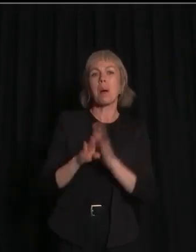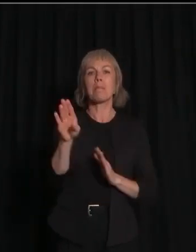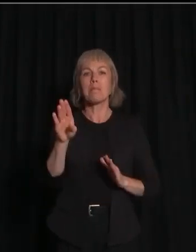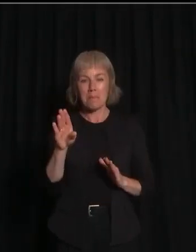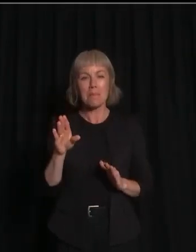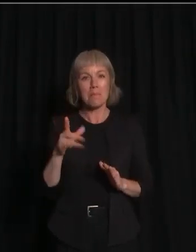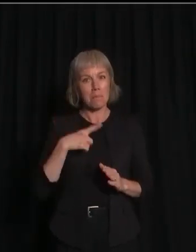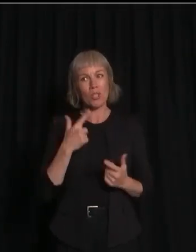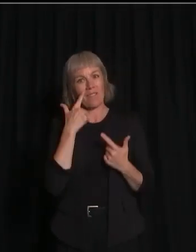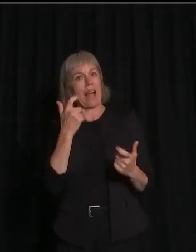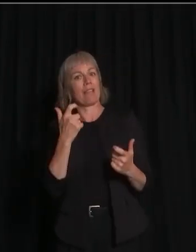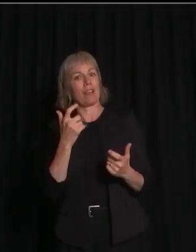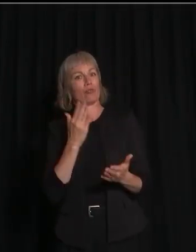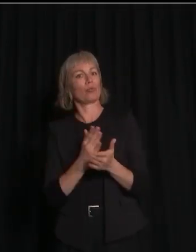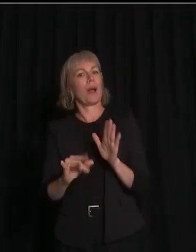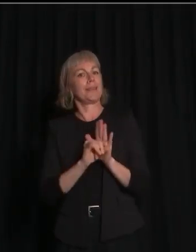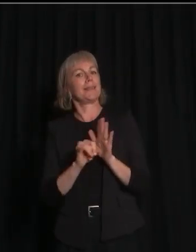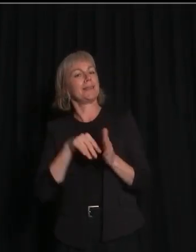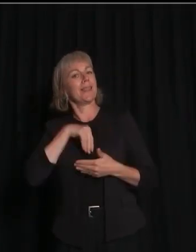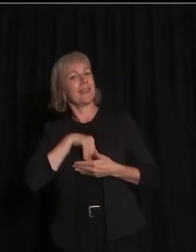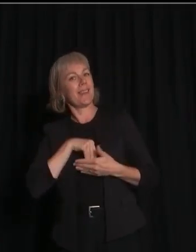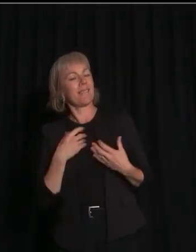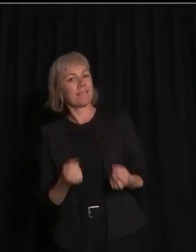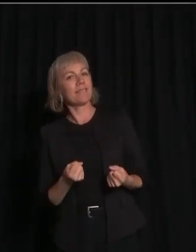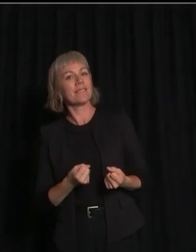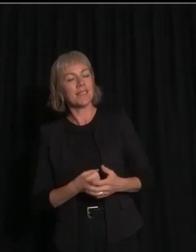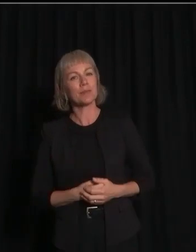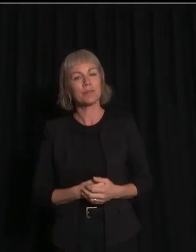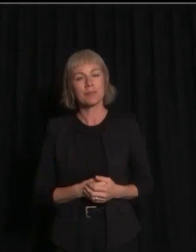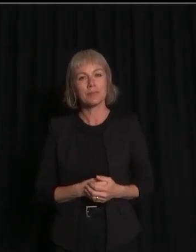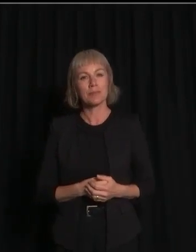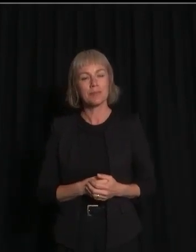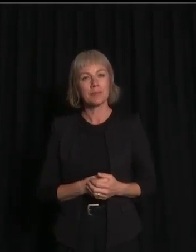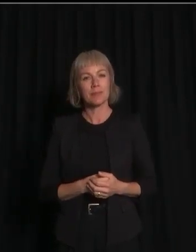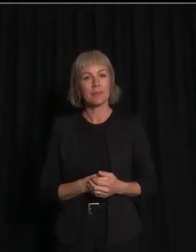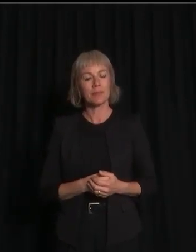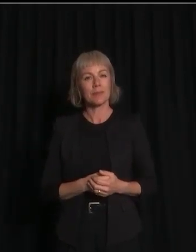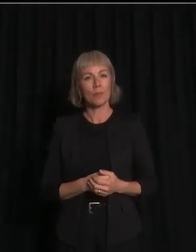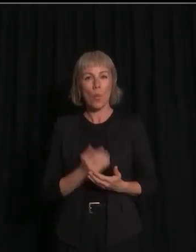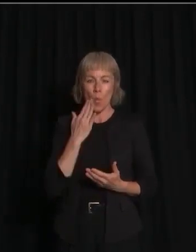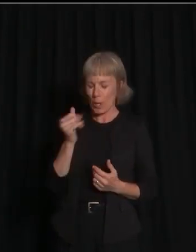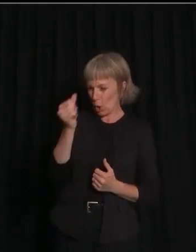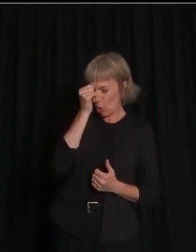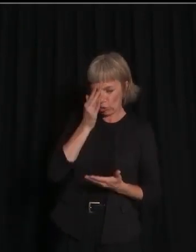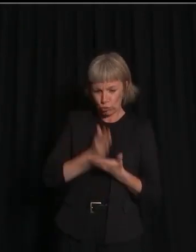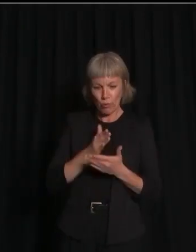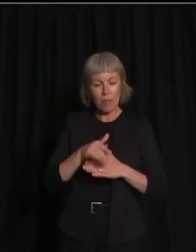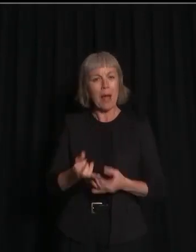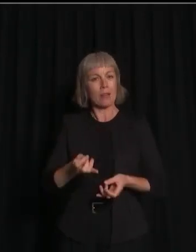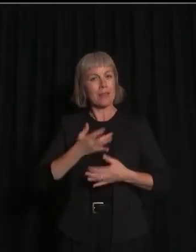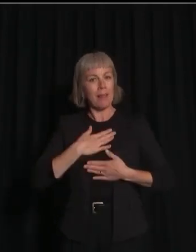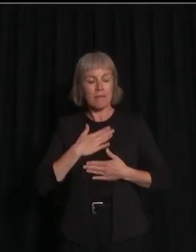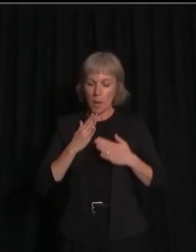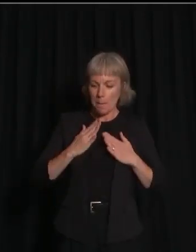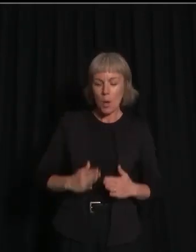because I found out that I'm intersex. And you know, because when it's the truth about yourself, your own body,